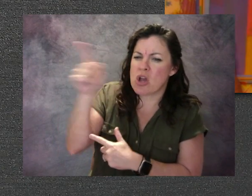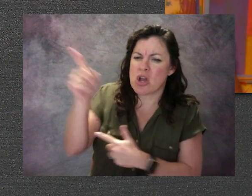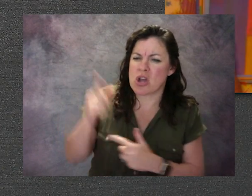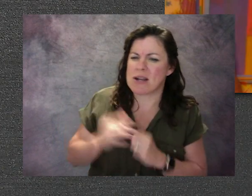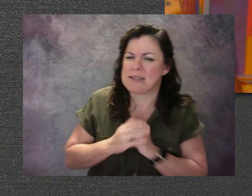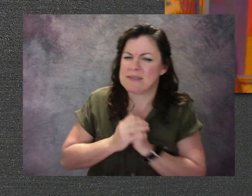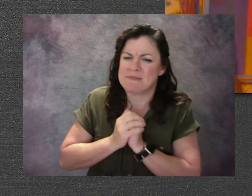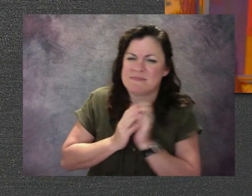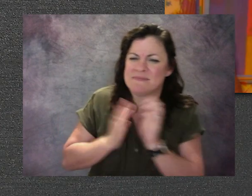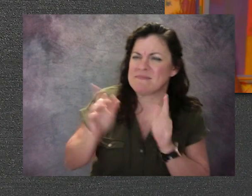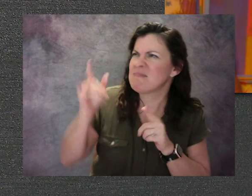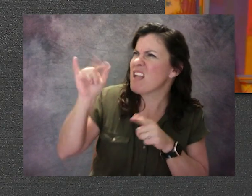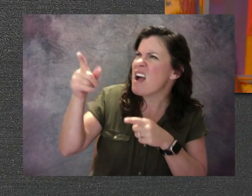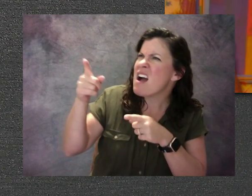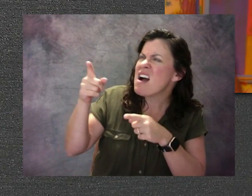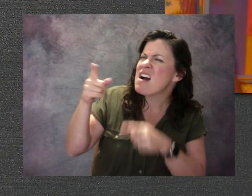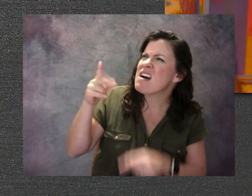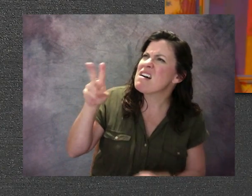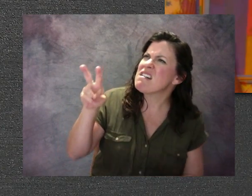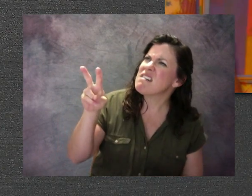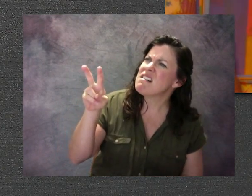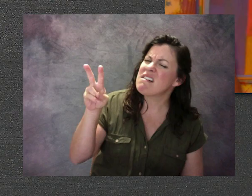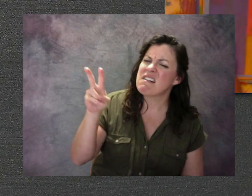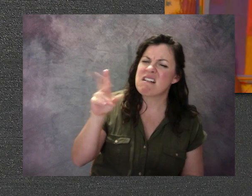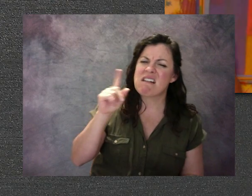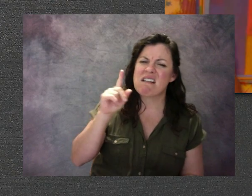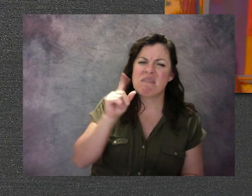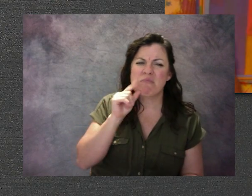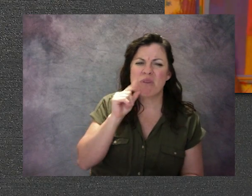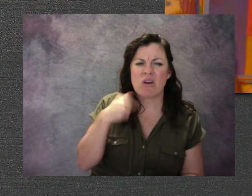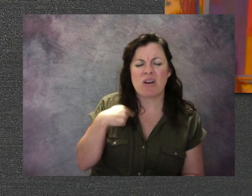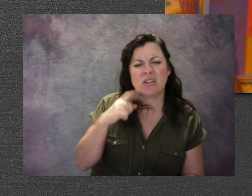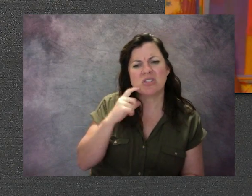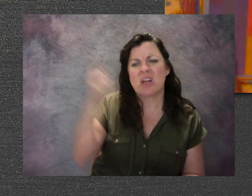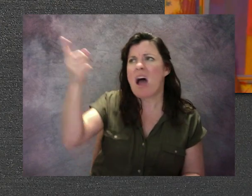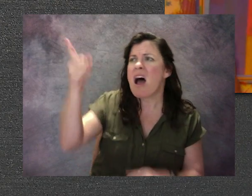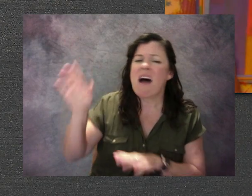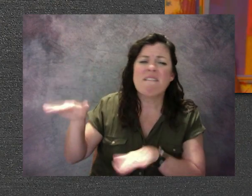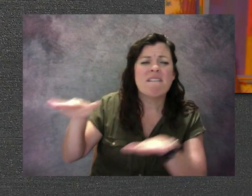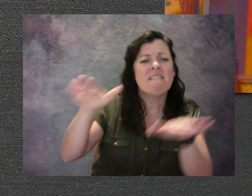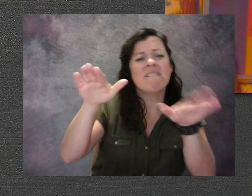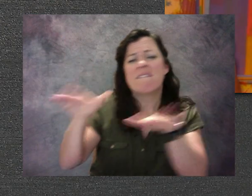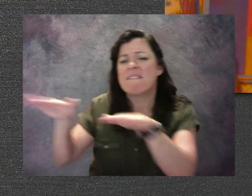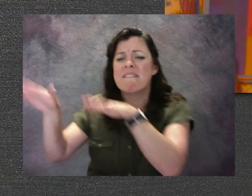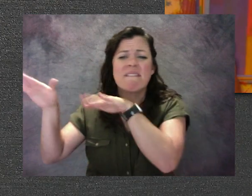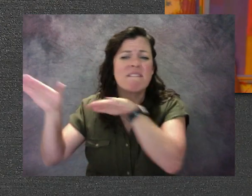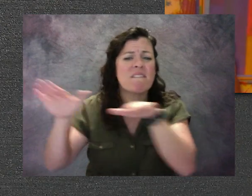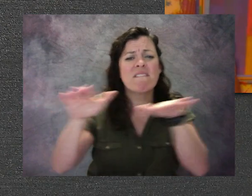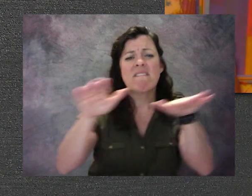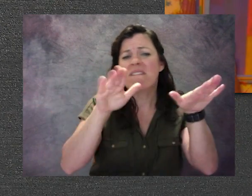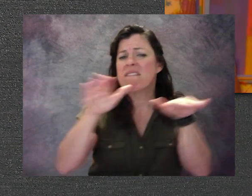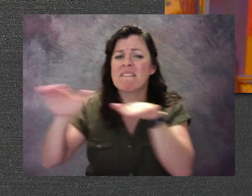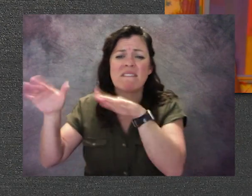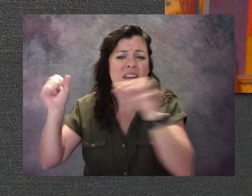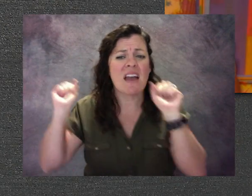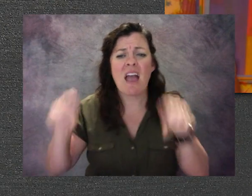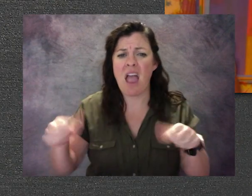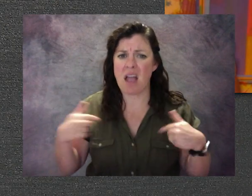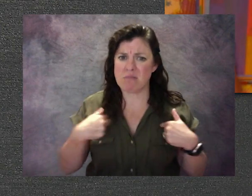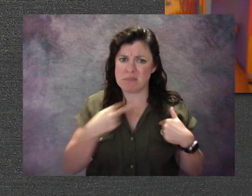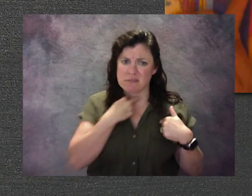fly wherever you wanted, to come and go as you pleased. You were free and I was captive. There's the cat stuck